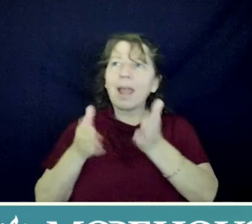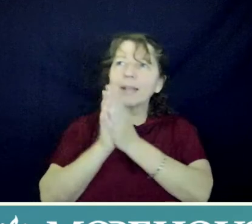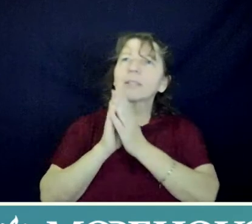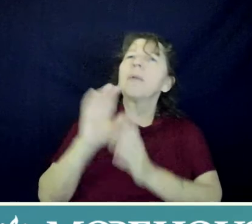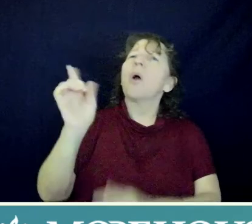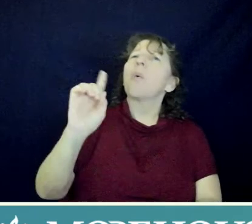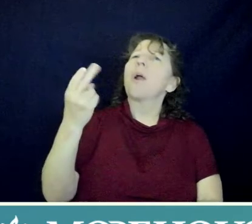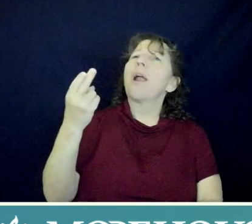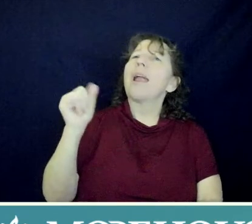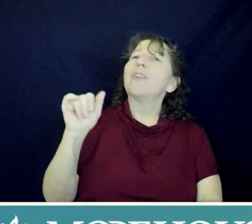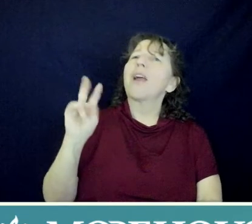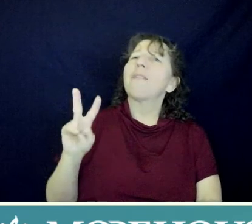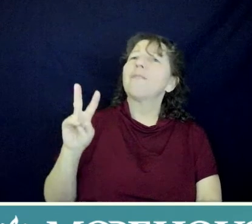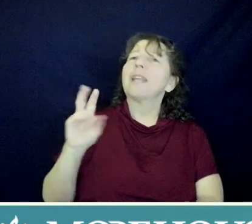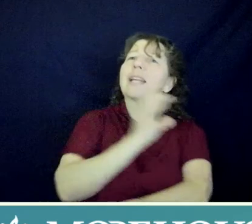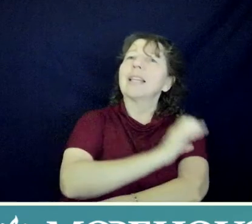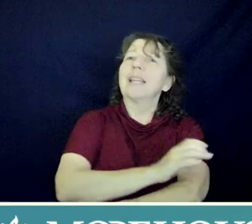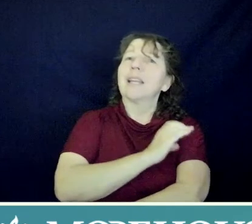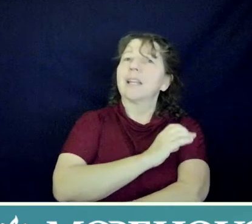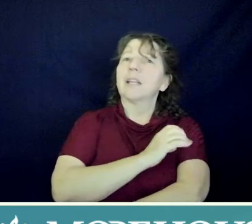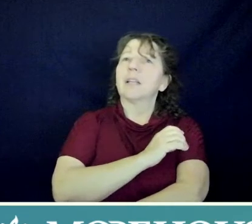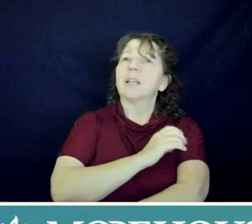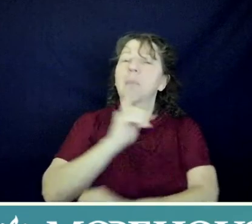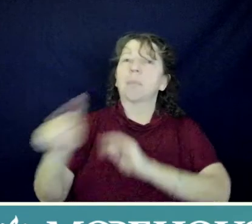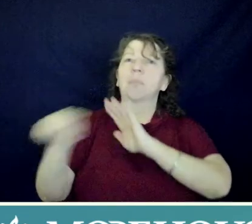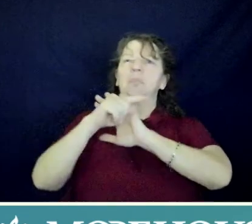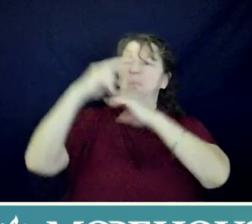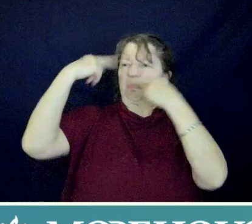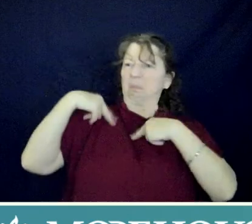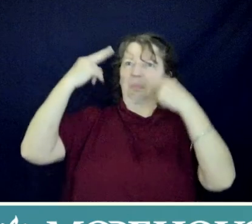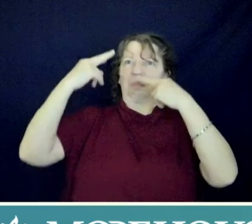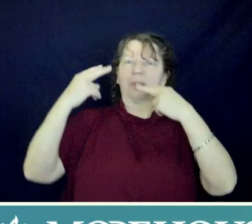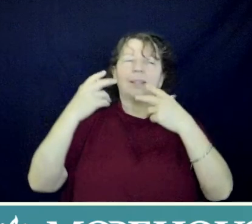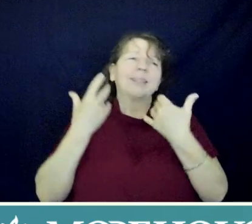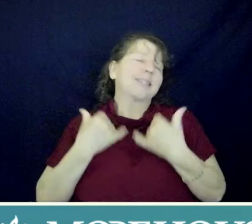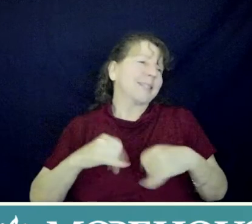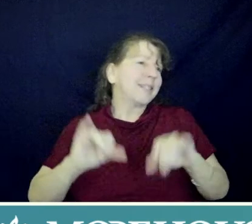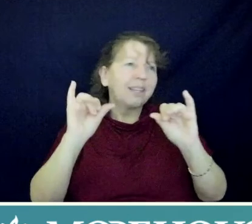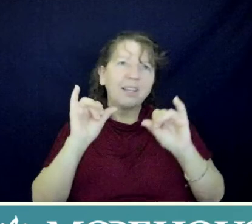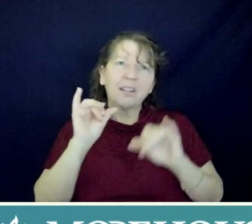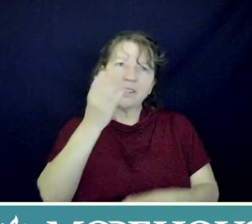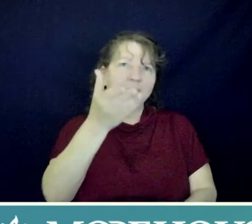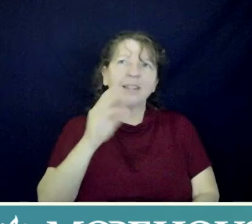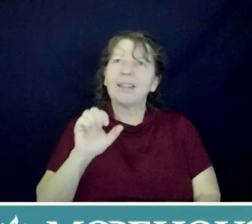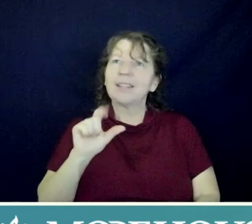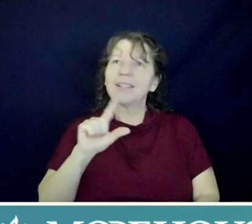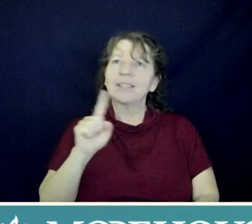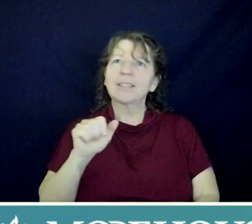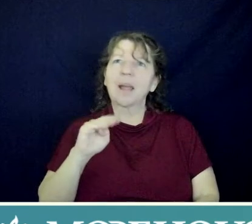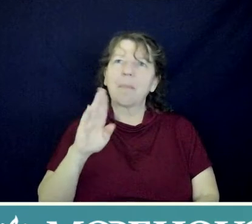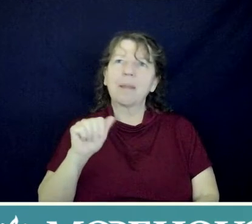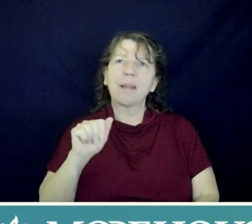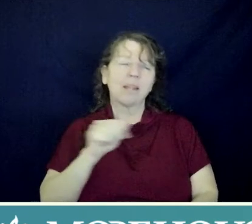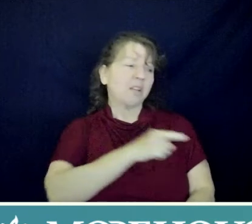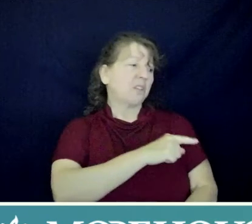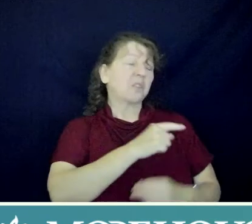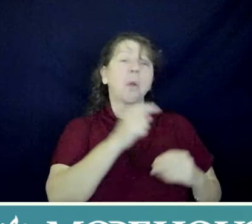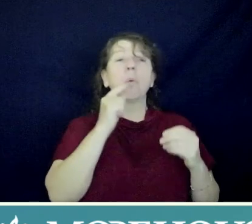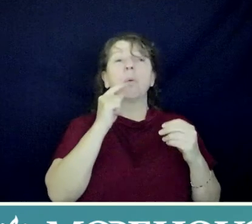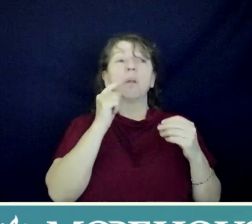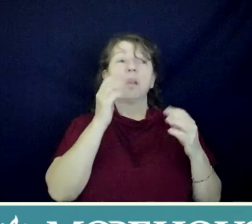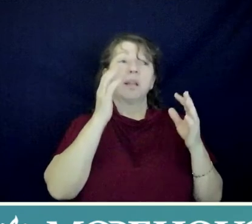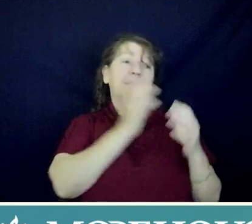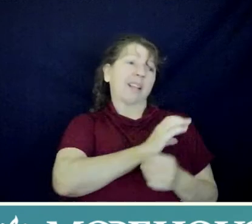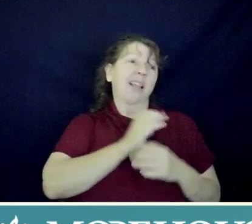because stigma around HIV continues to be high in Zambia. So a lot of clients, they choose not to go to